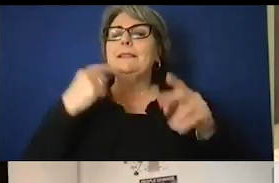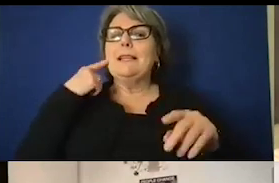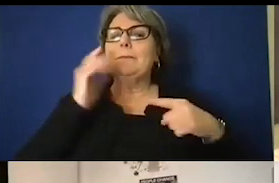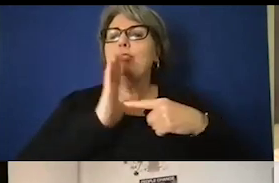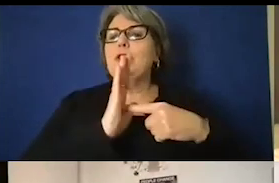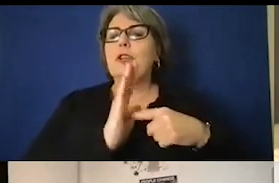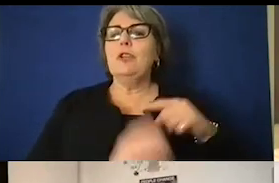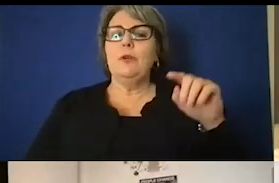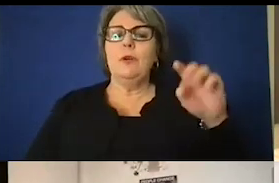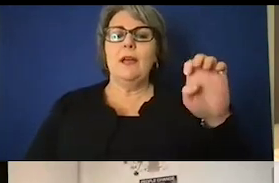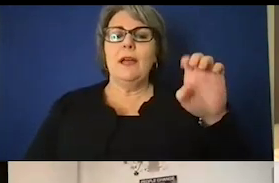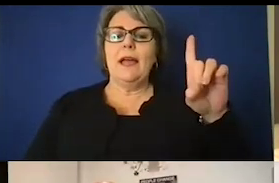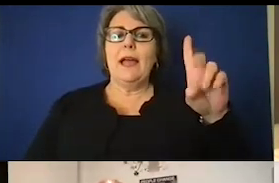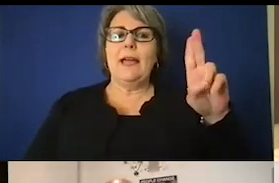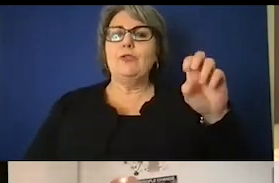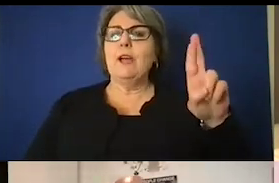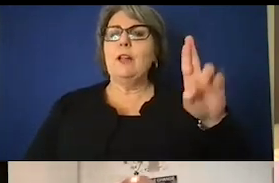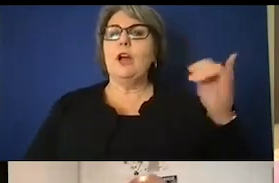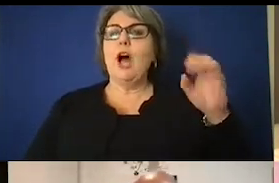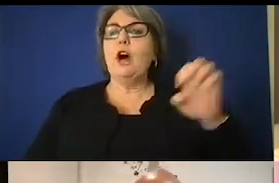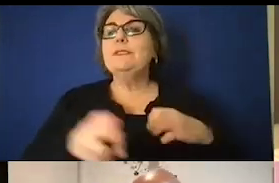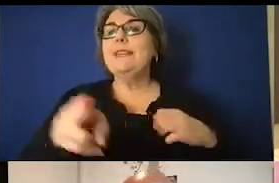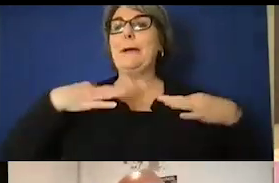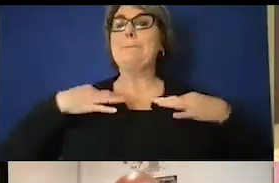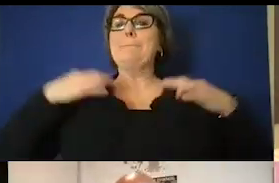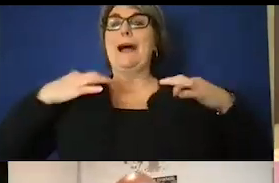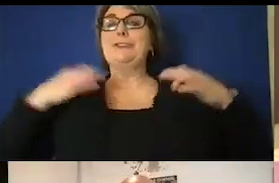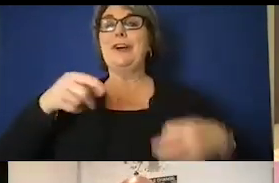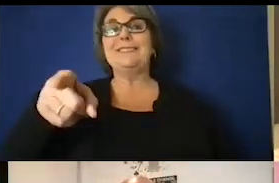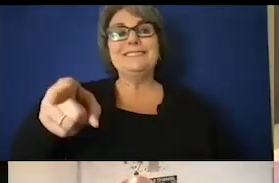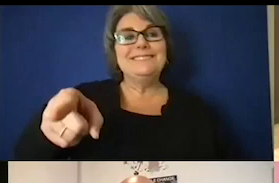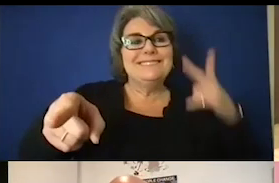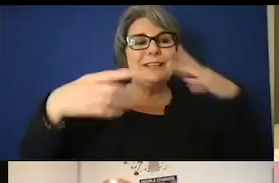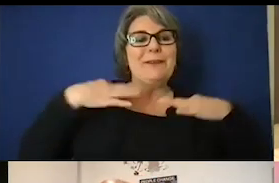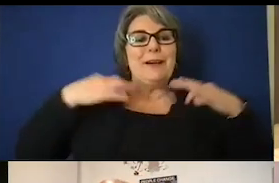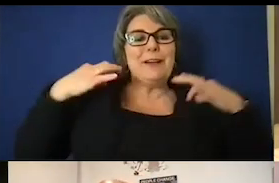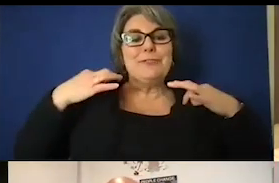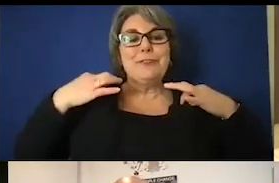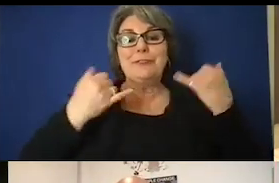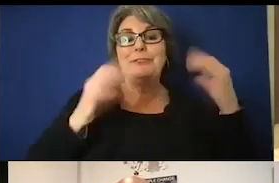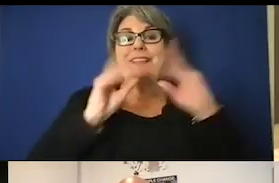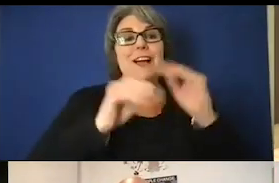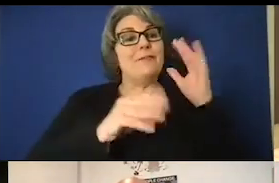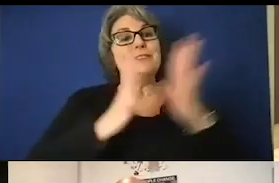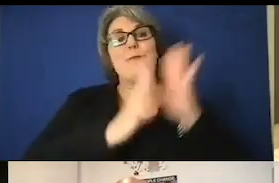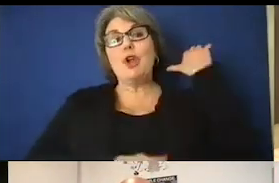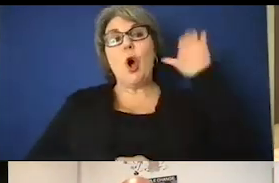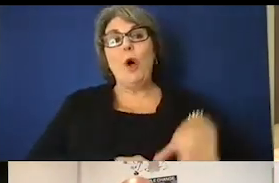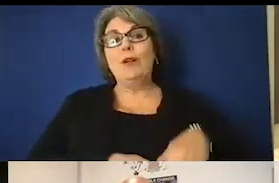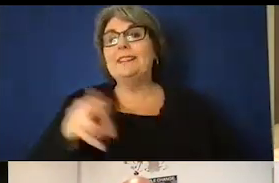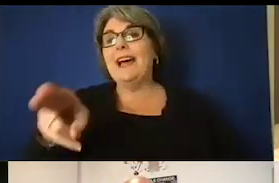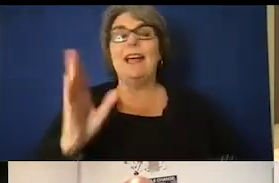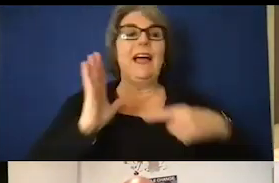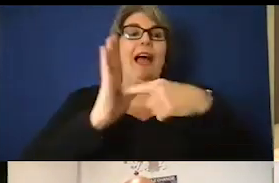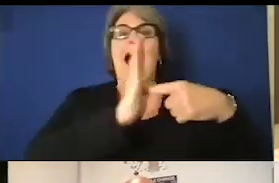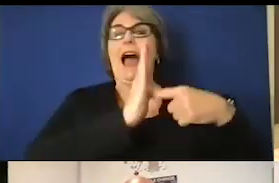and foremost, Jose, I want you to know my shirt I wore today all day at the conference. I want you to know that. I represent